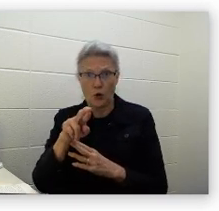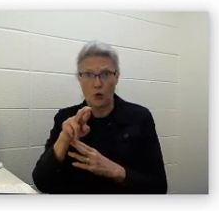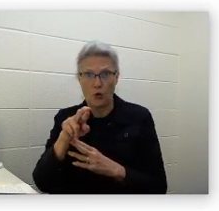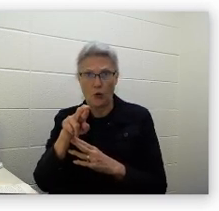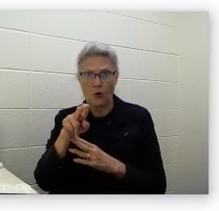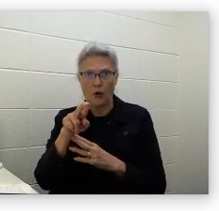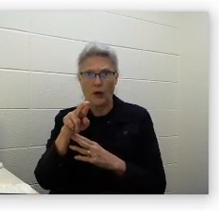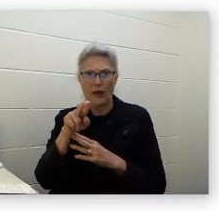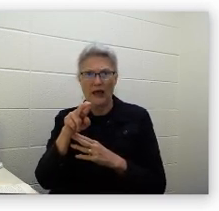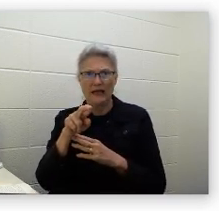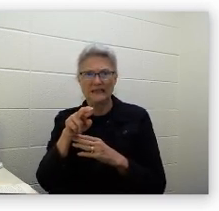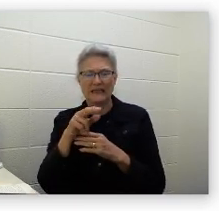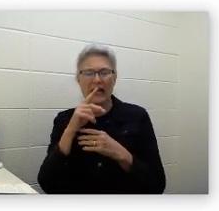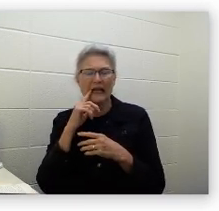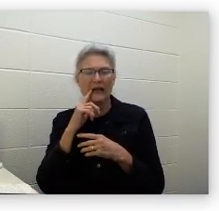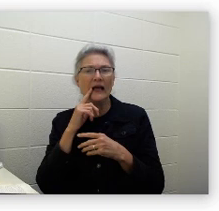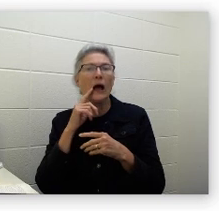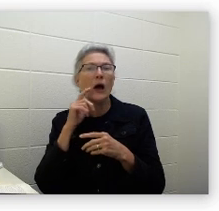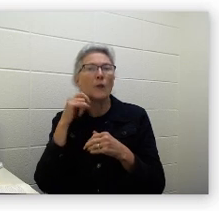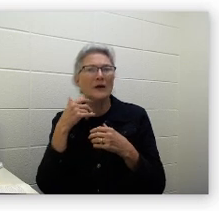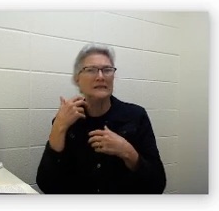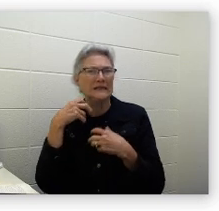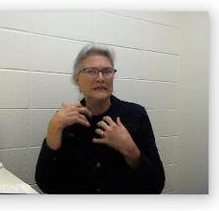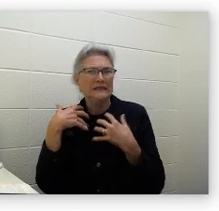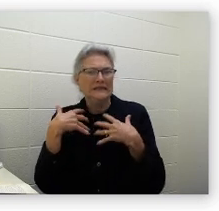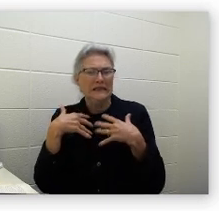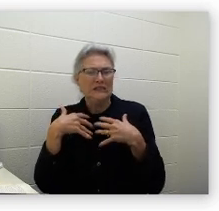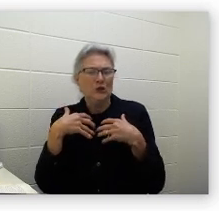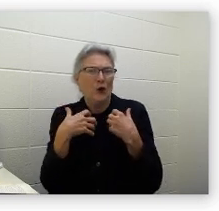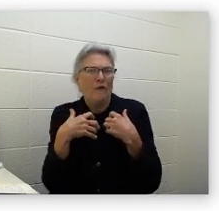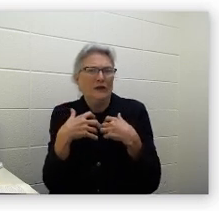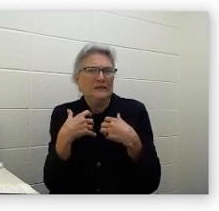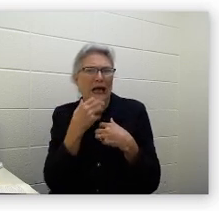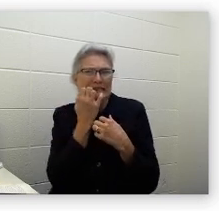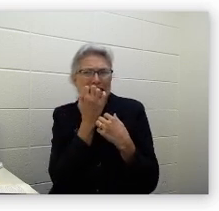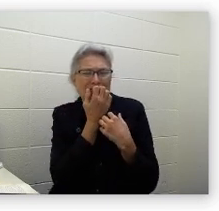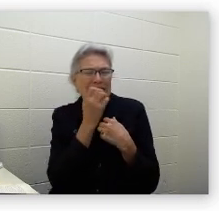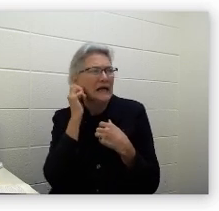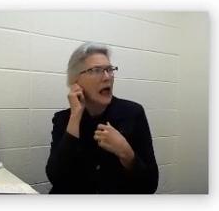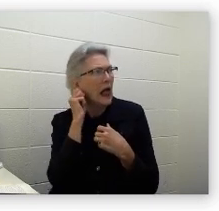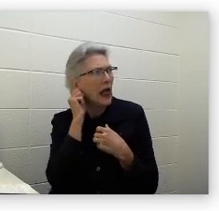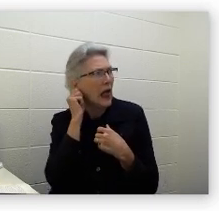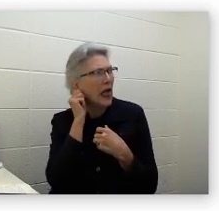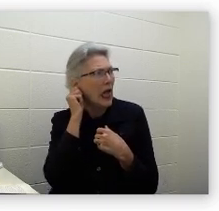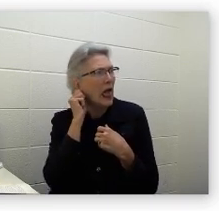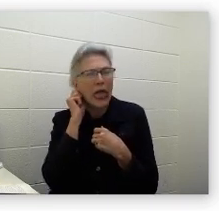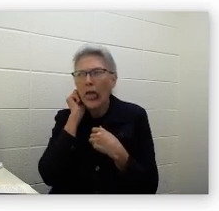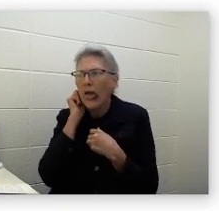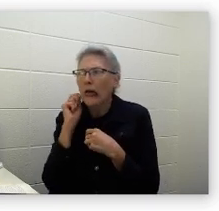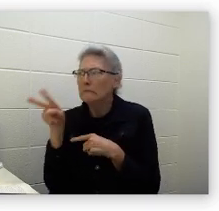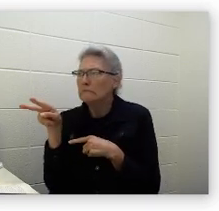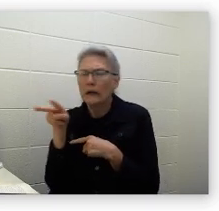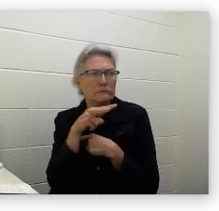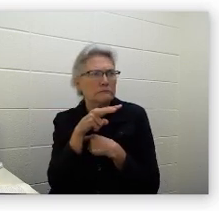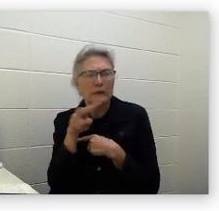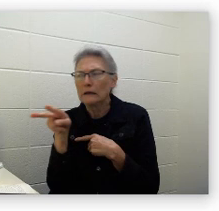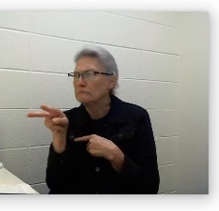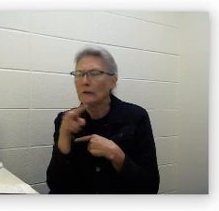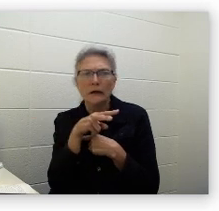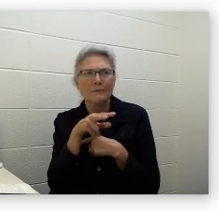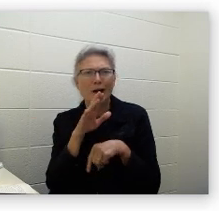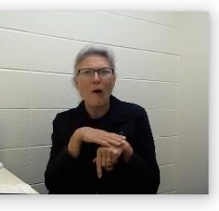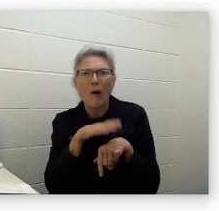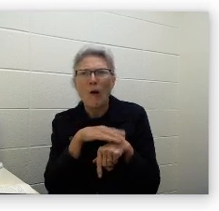is pulling nervously on one ear and looking from Mary to Ben and back to Mary. He even